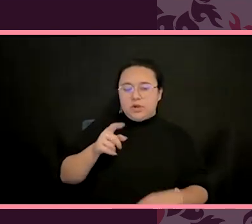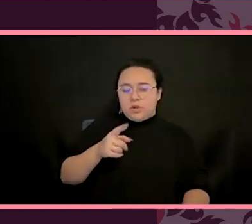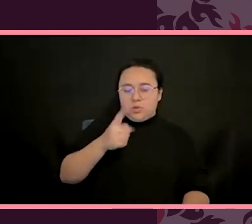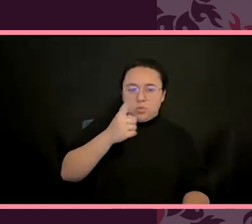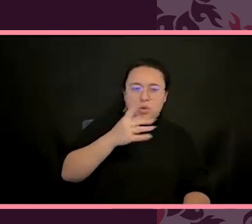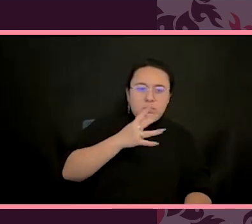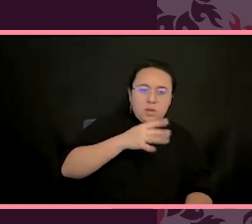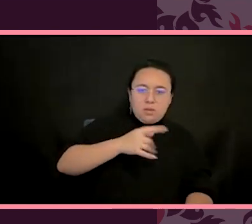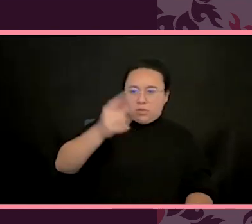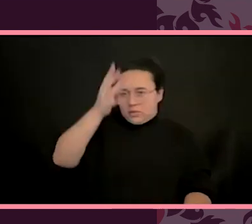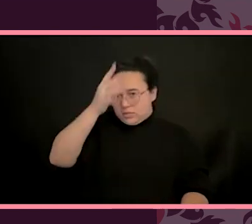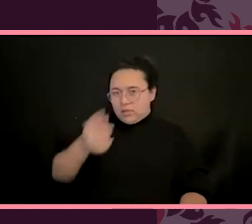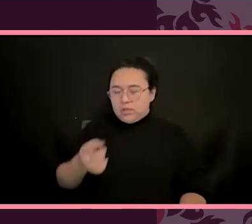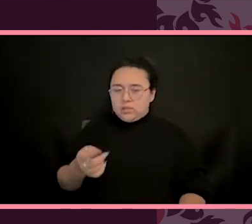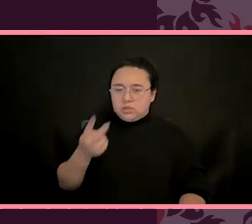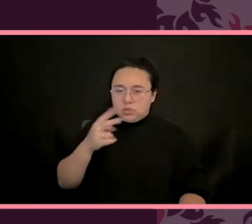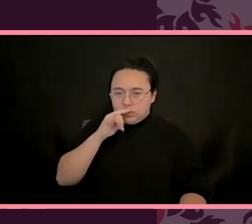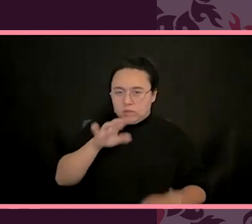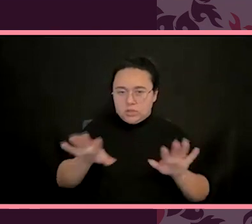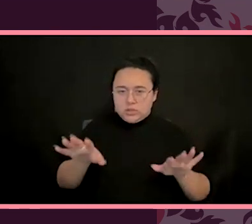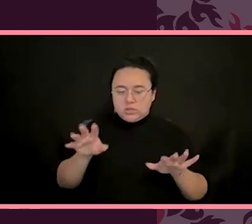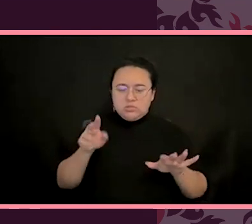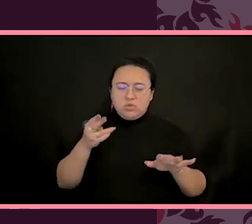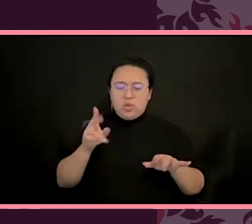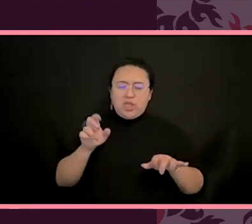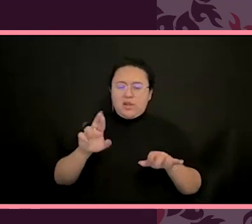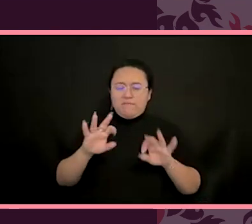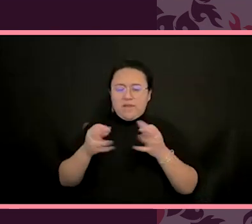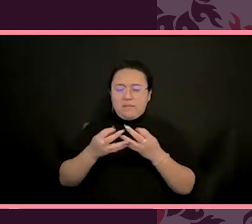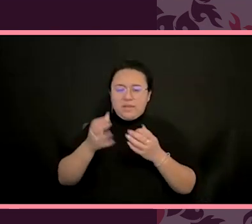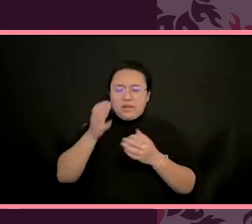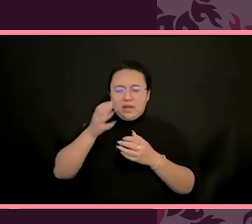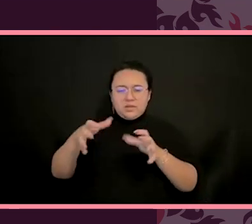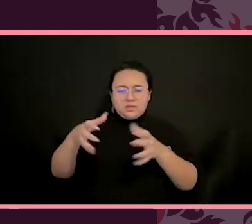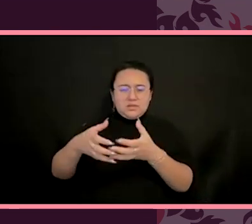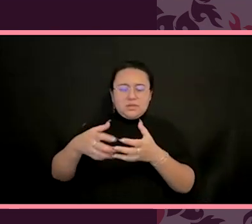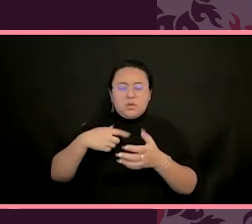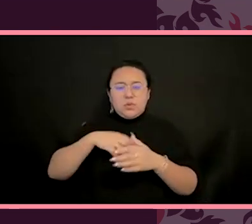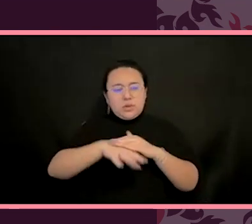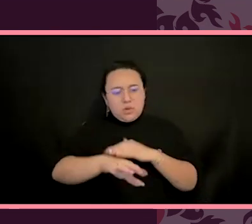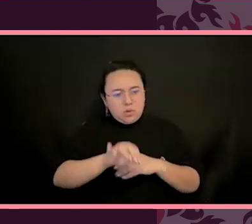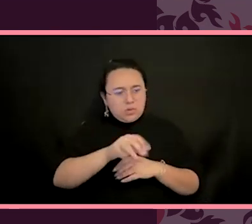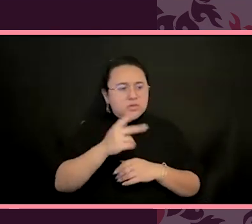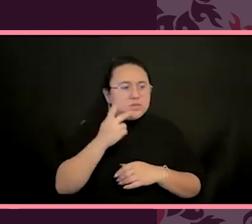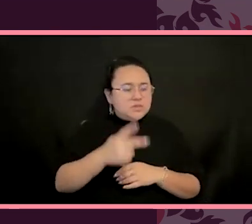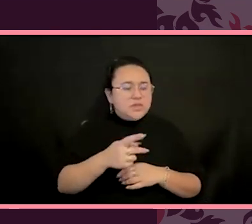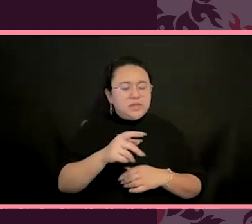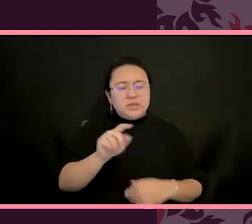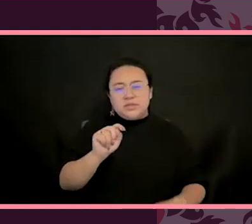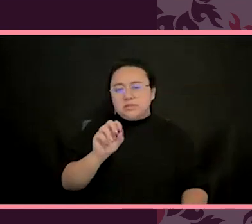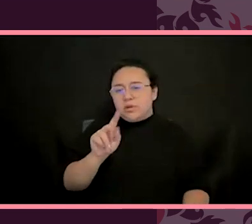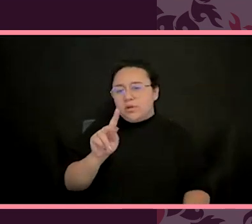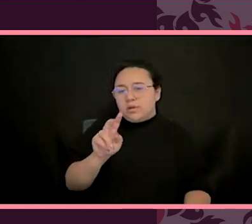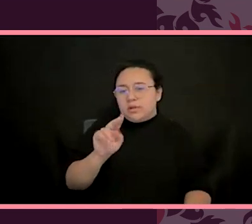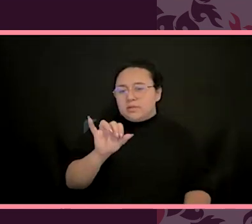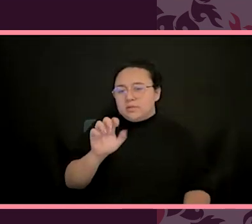then we go into spaces and we see the type of tokenization that plays out